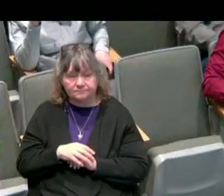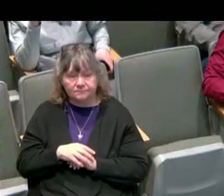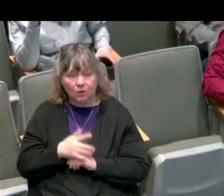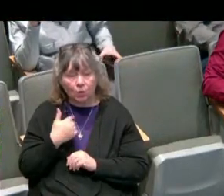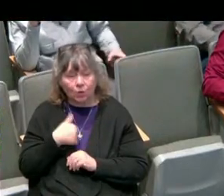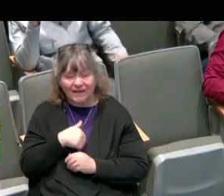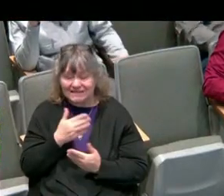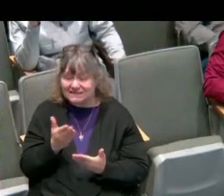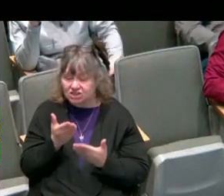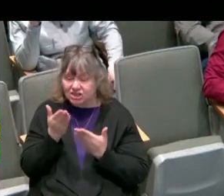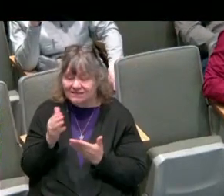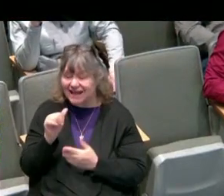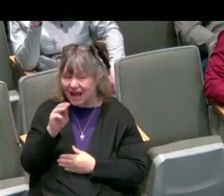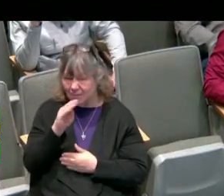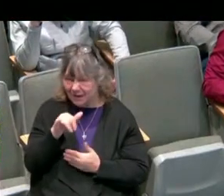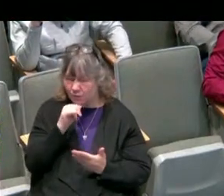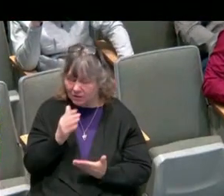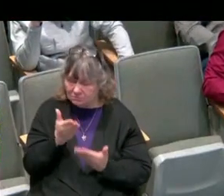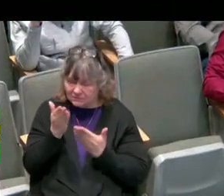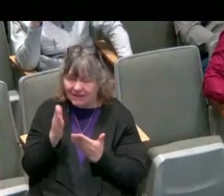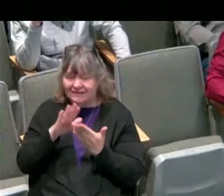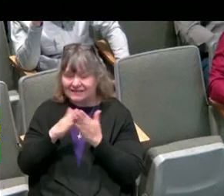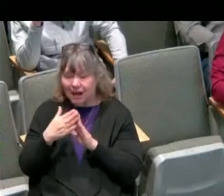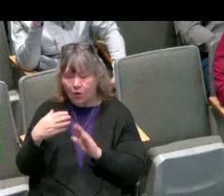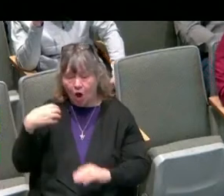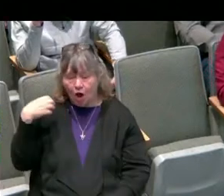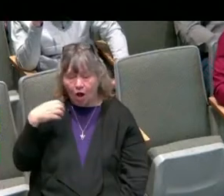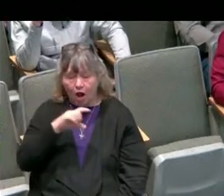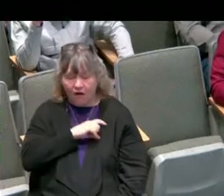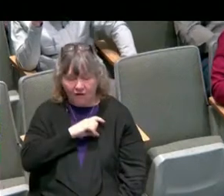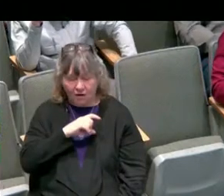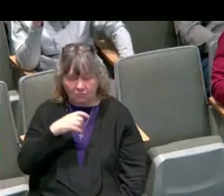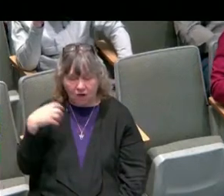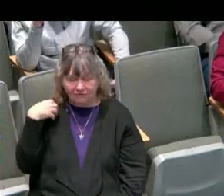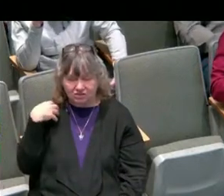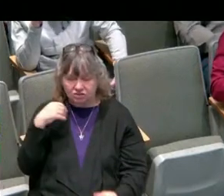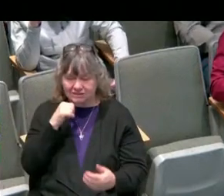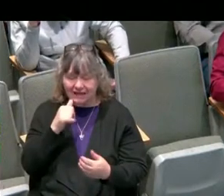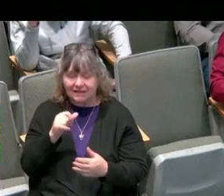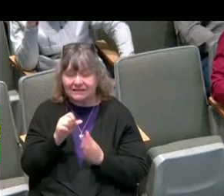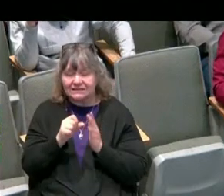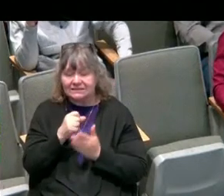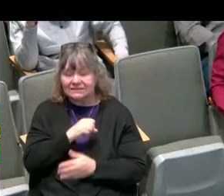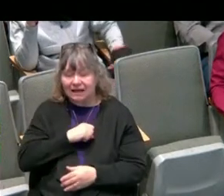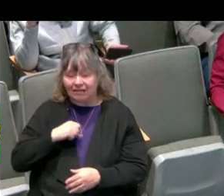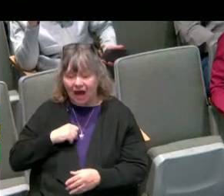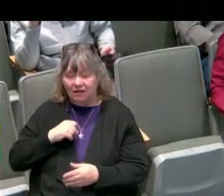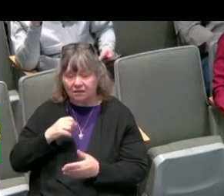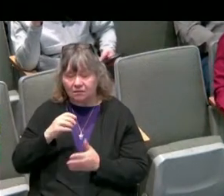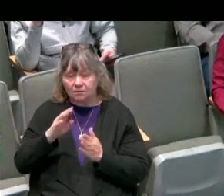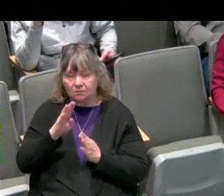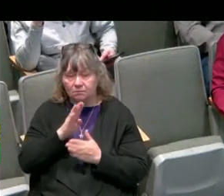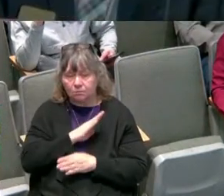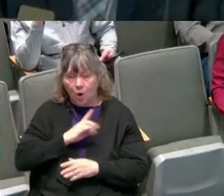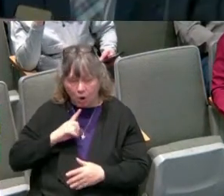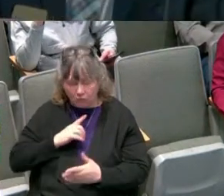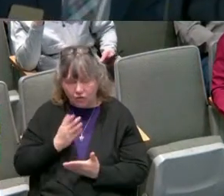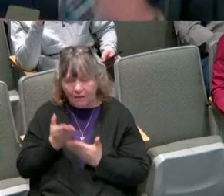we moved at the town except the reports of the Town officers boards and committees select board recommends approval